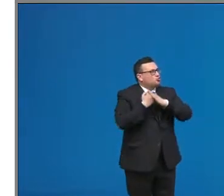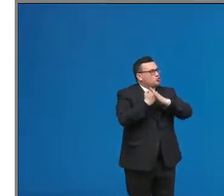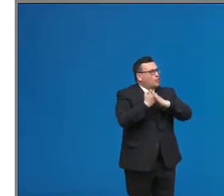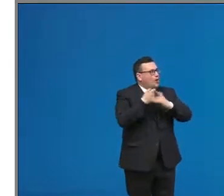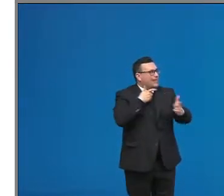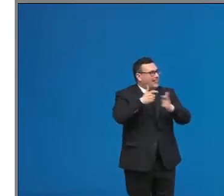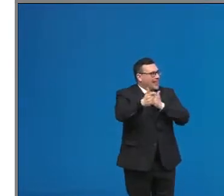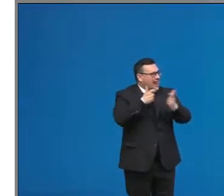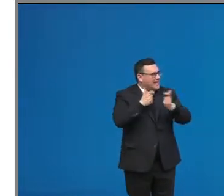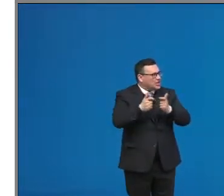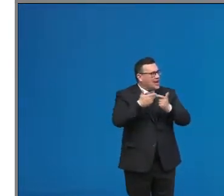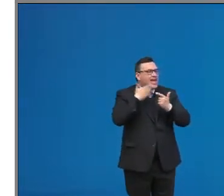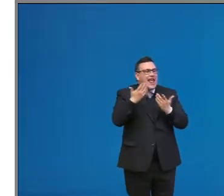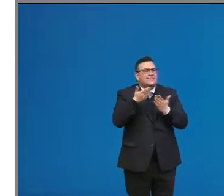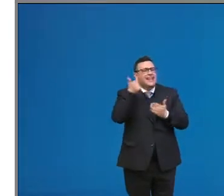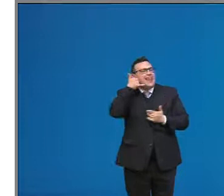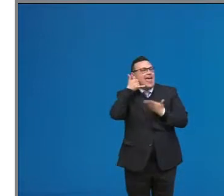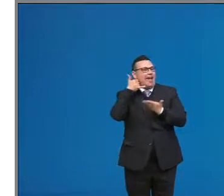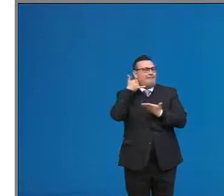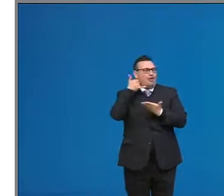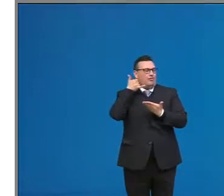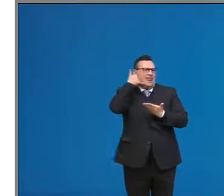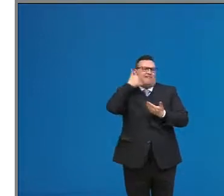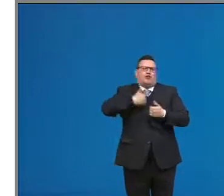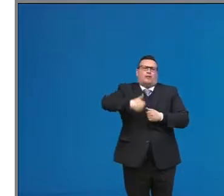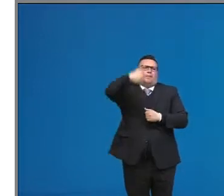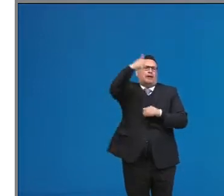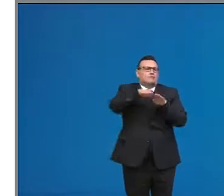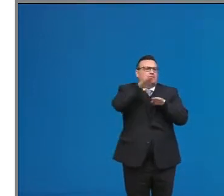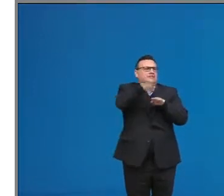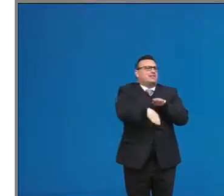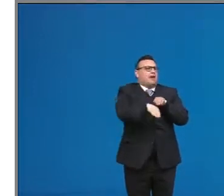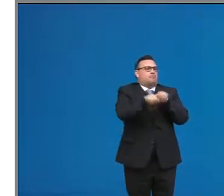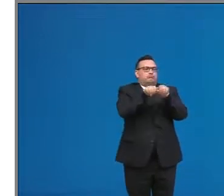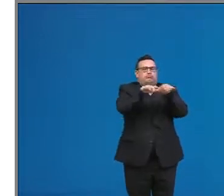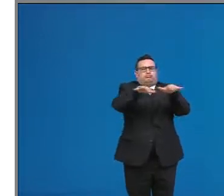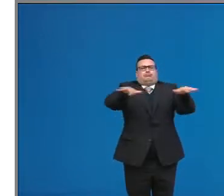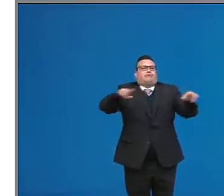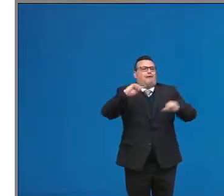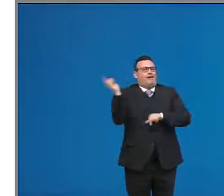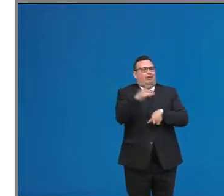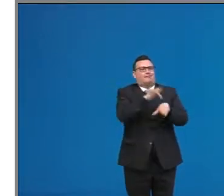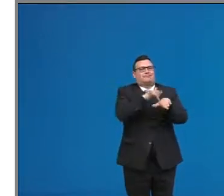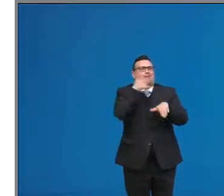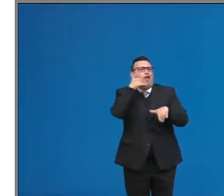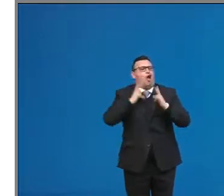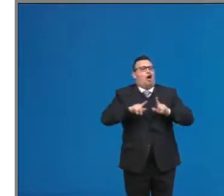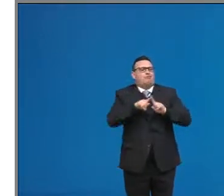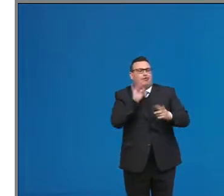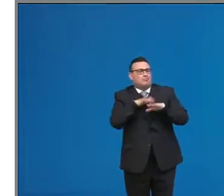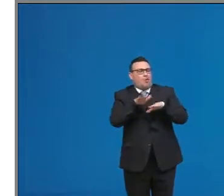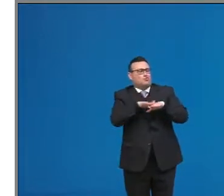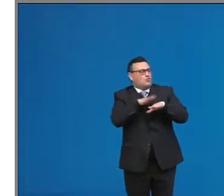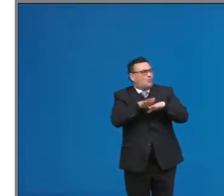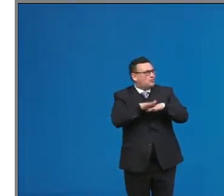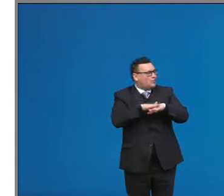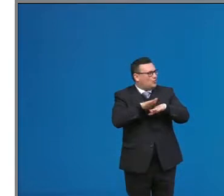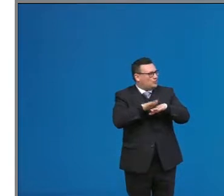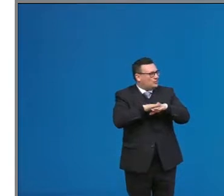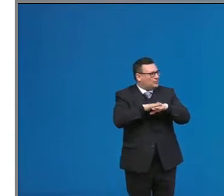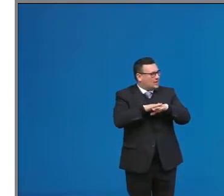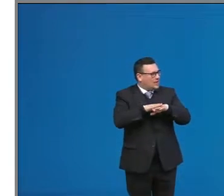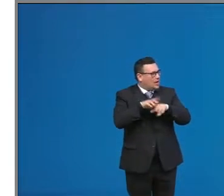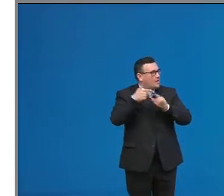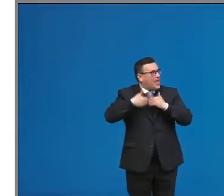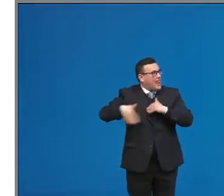But while each of these efforts, there were several efforts toward universal